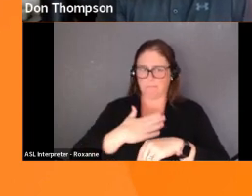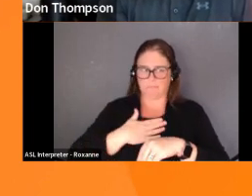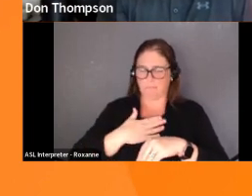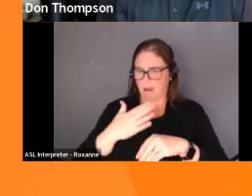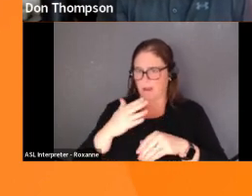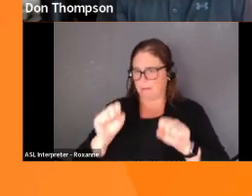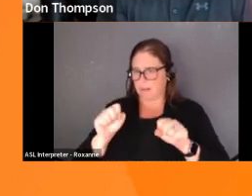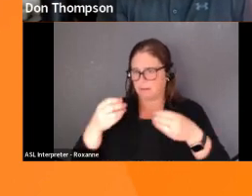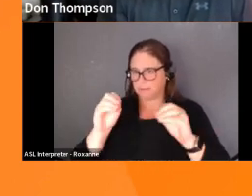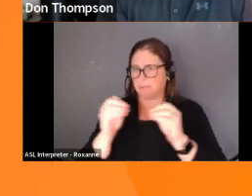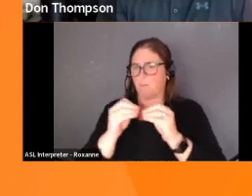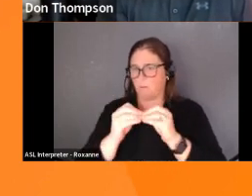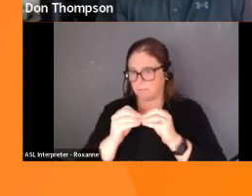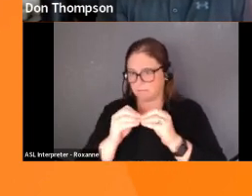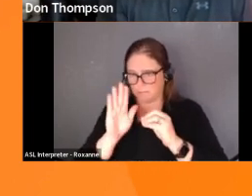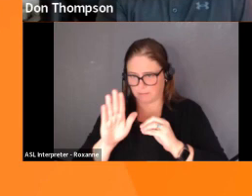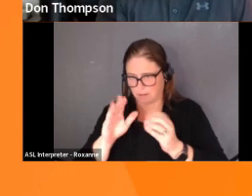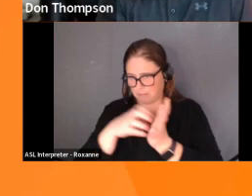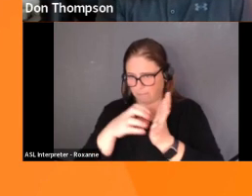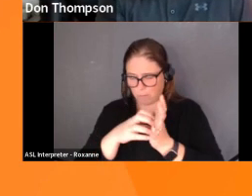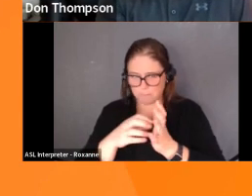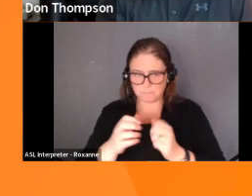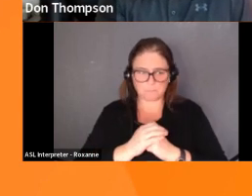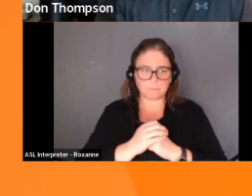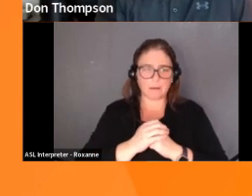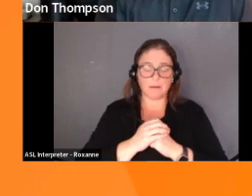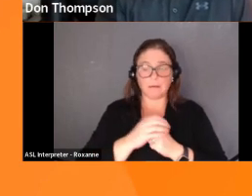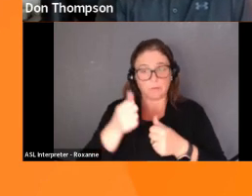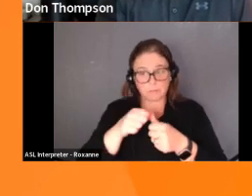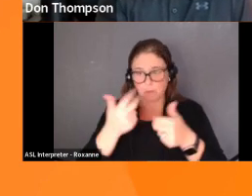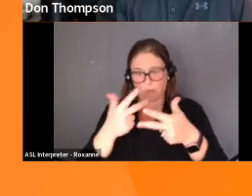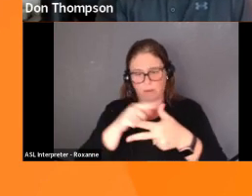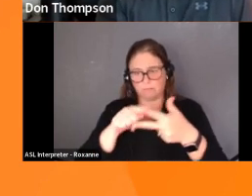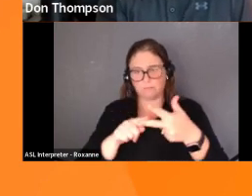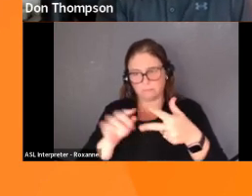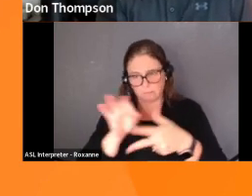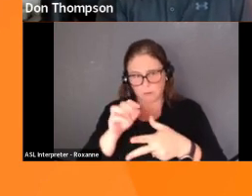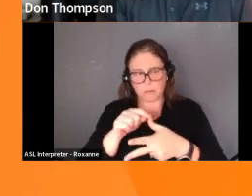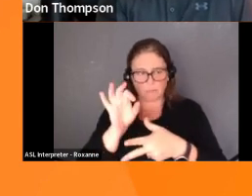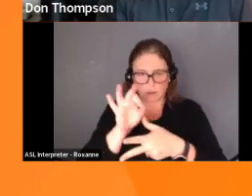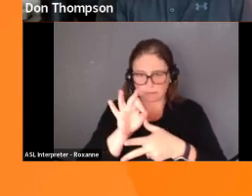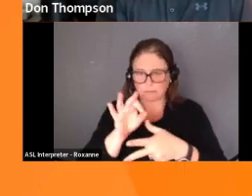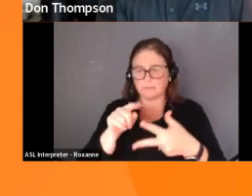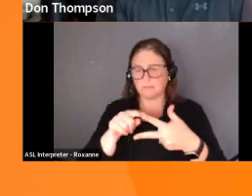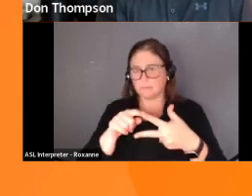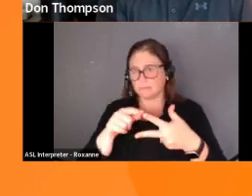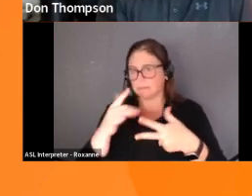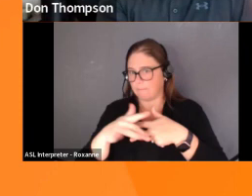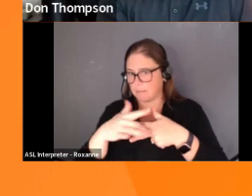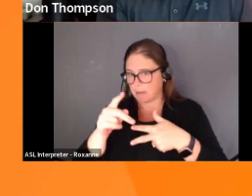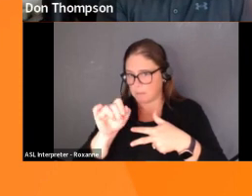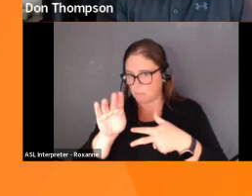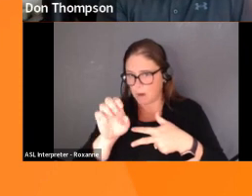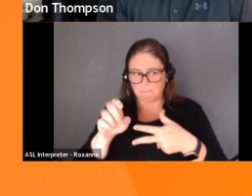It's all about price, availability with Prime, and making sure you have a good seller rating is what's going